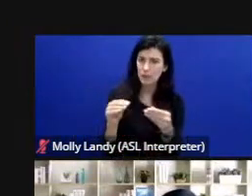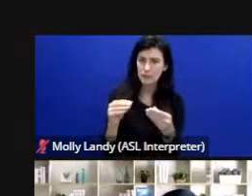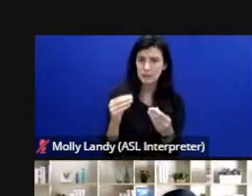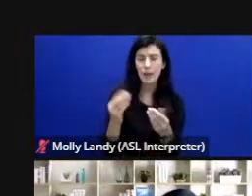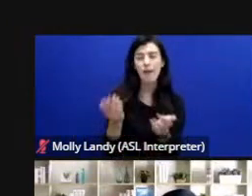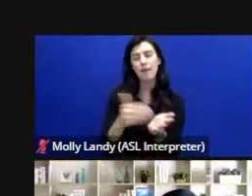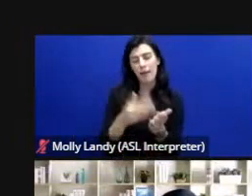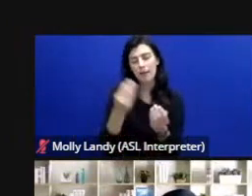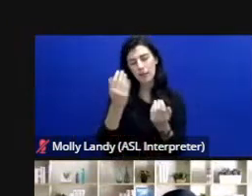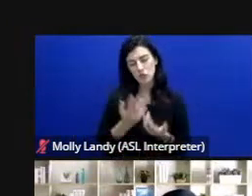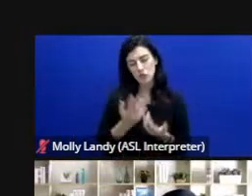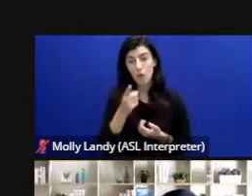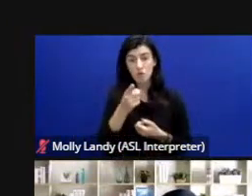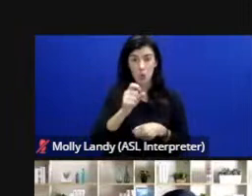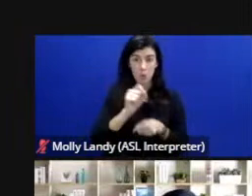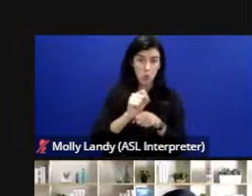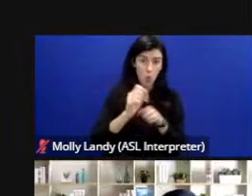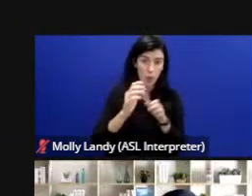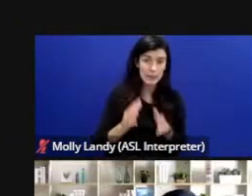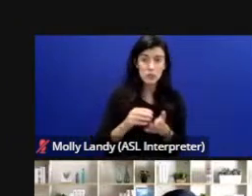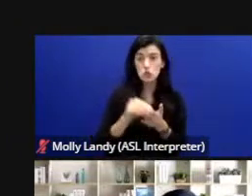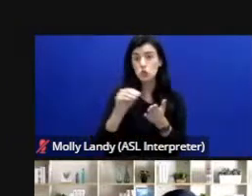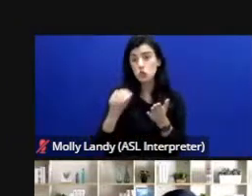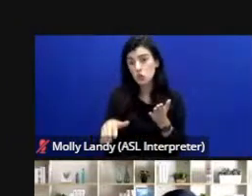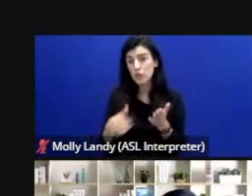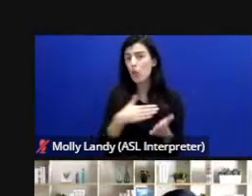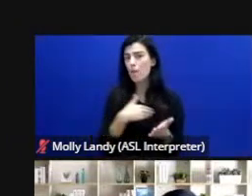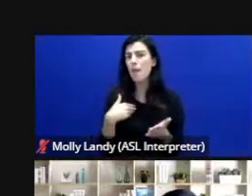employee, a student, or a member of the public at large.